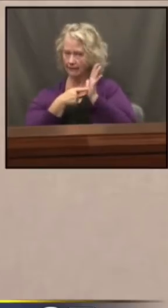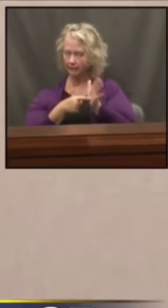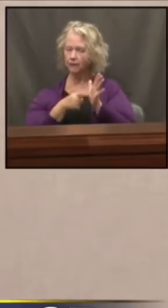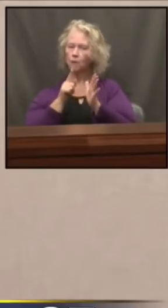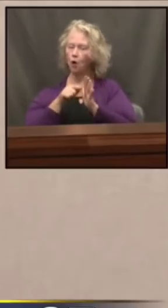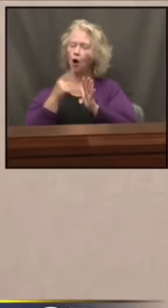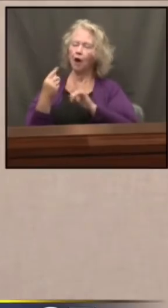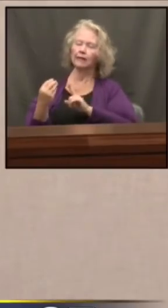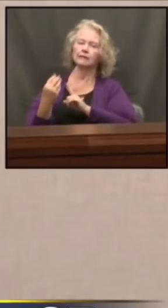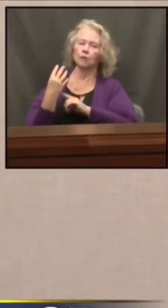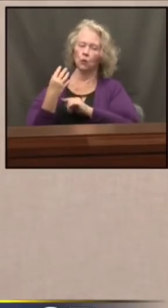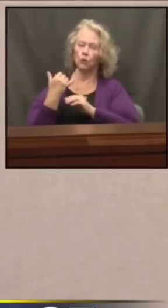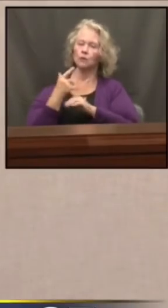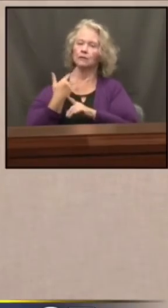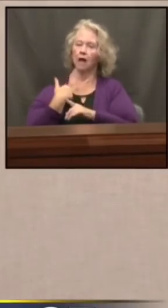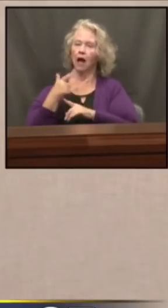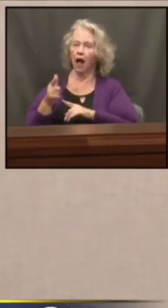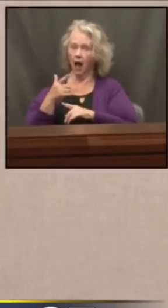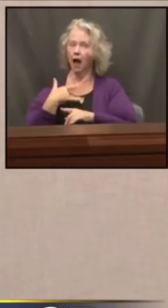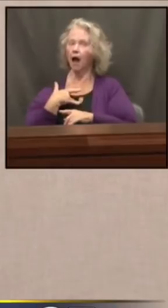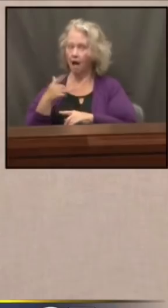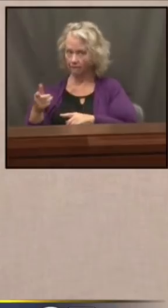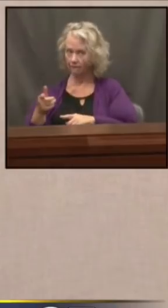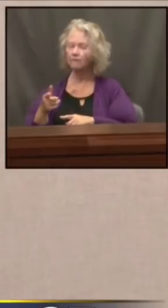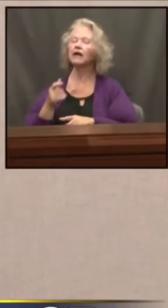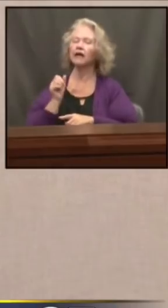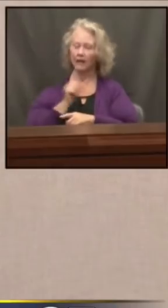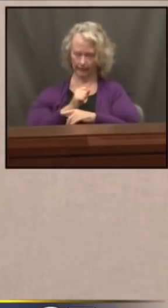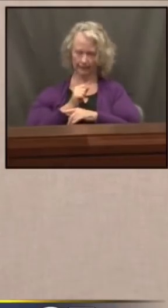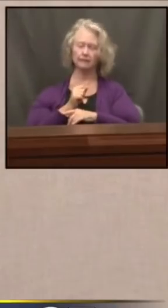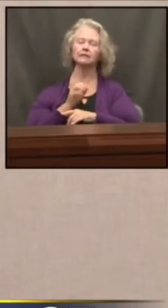exposed to someone who has COVID, absolutely.